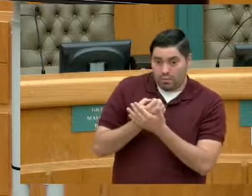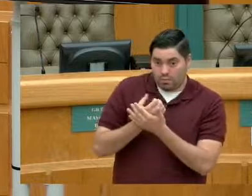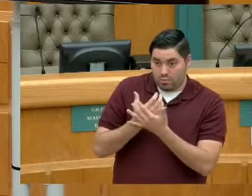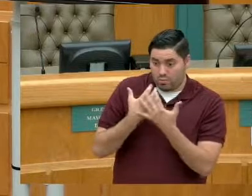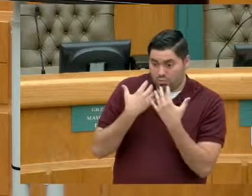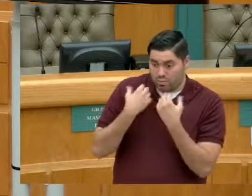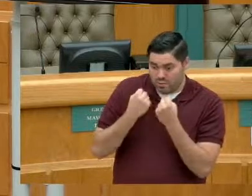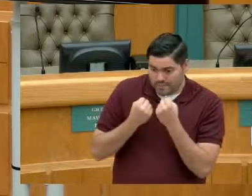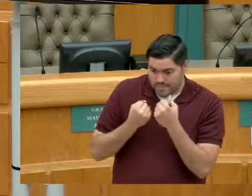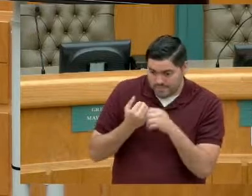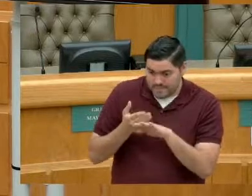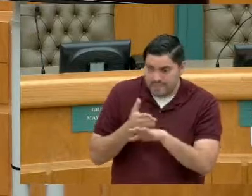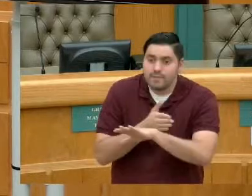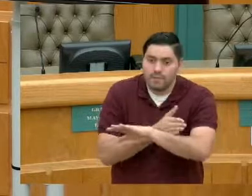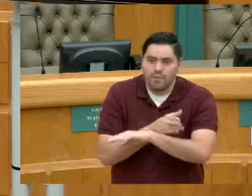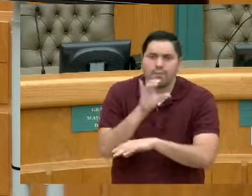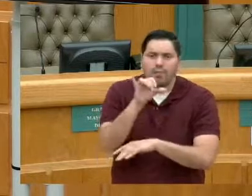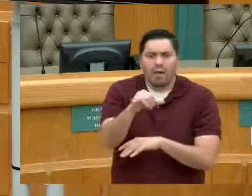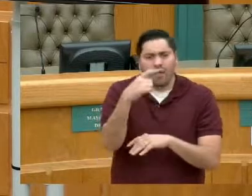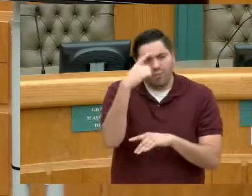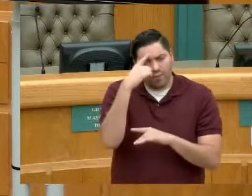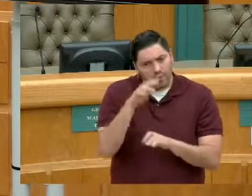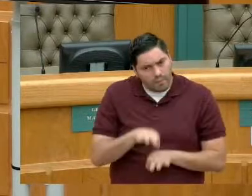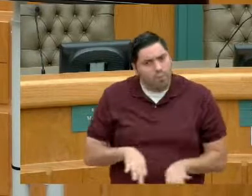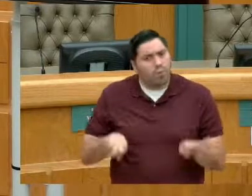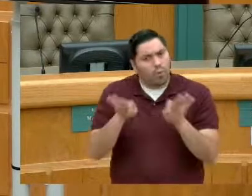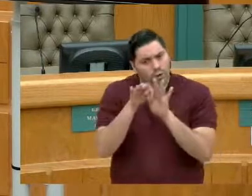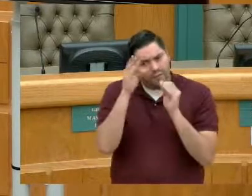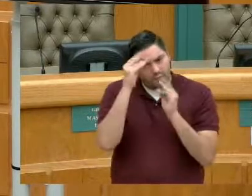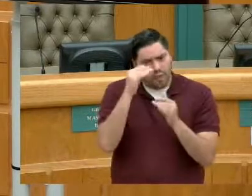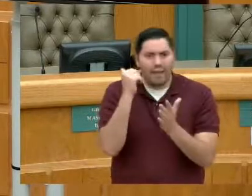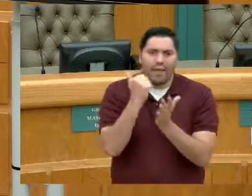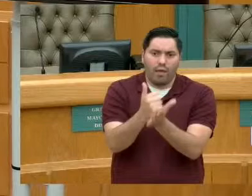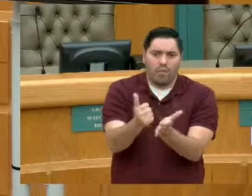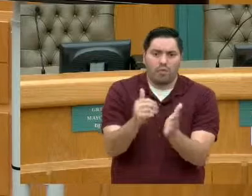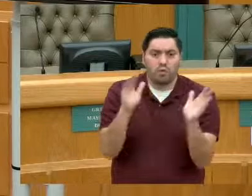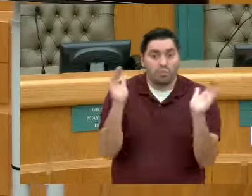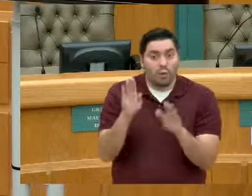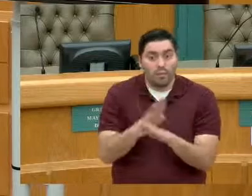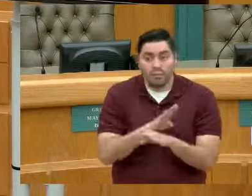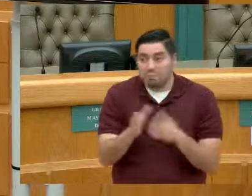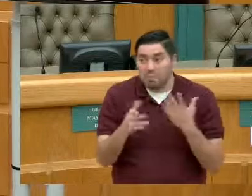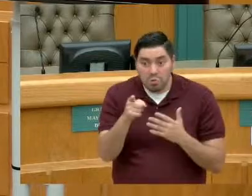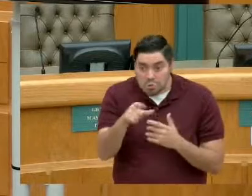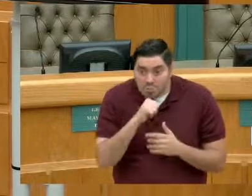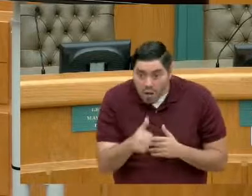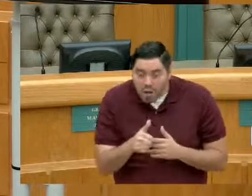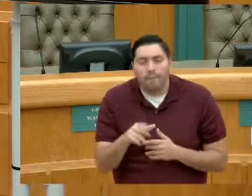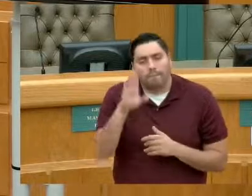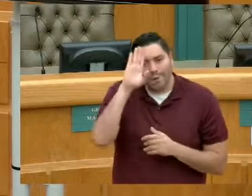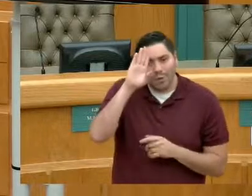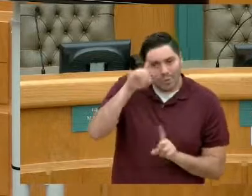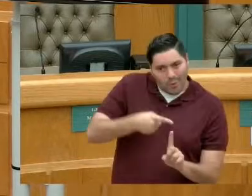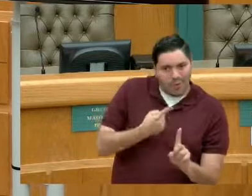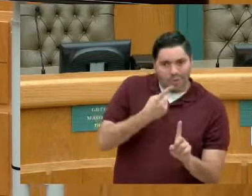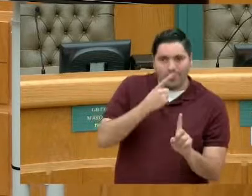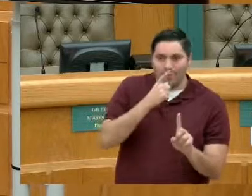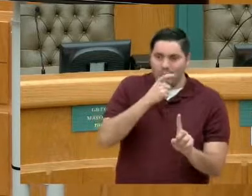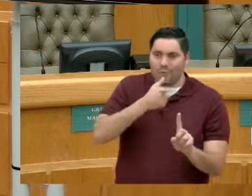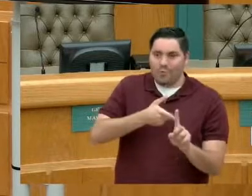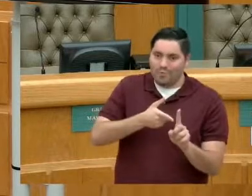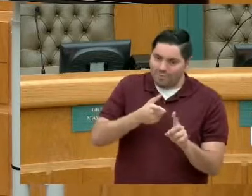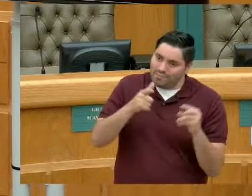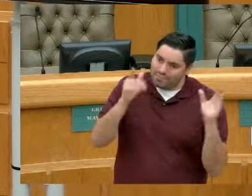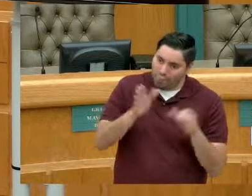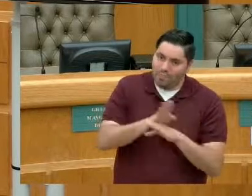and vital information that I think will be helpful to our small business owners. You're not a small business owner? I bet you know one. I bet you know somebody that